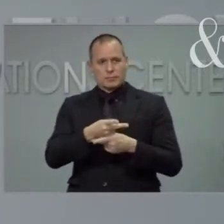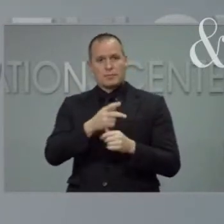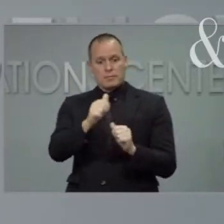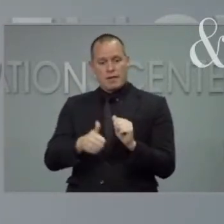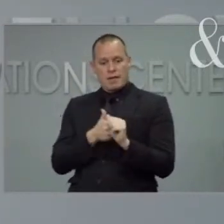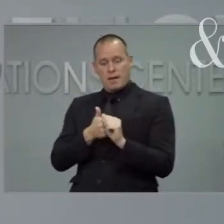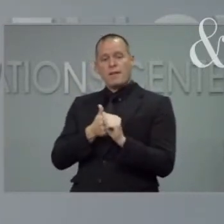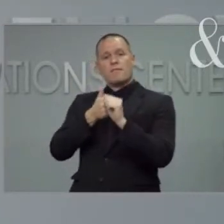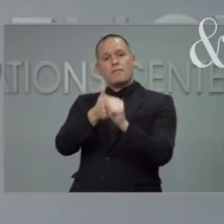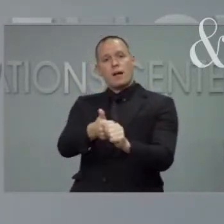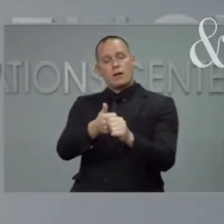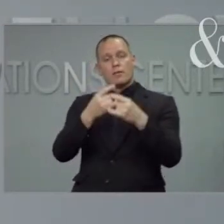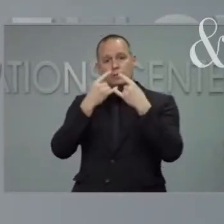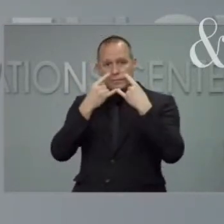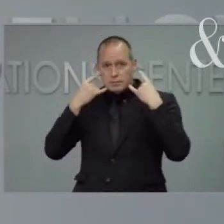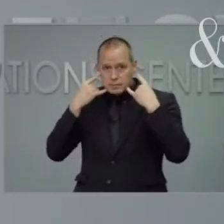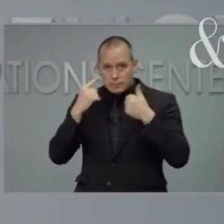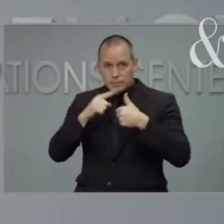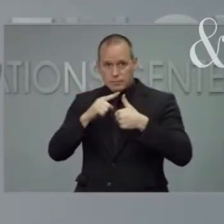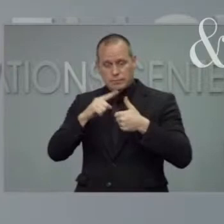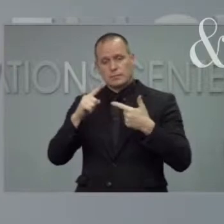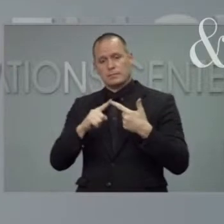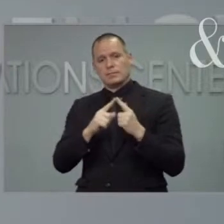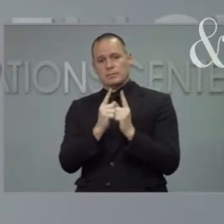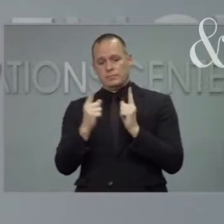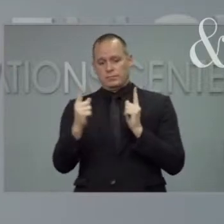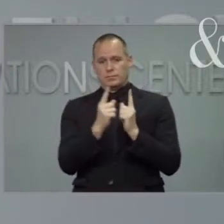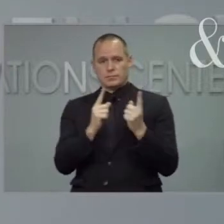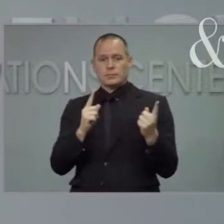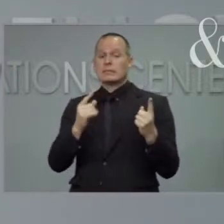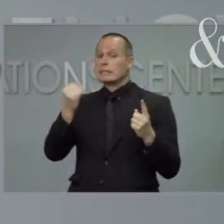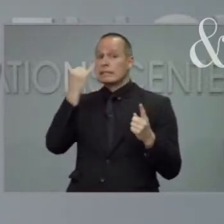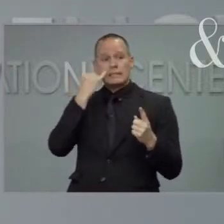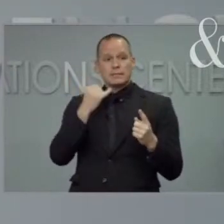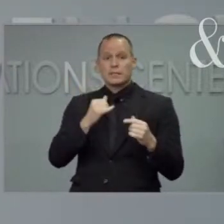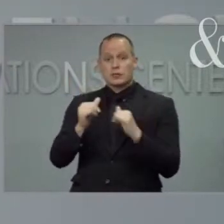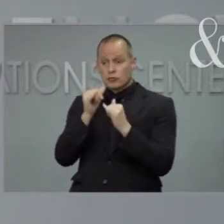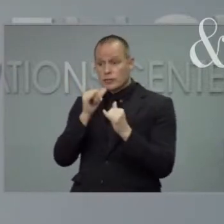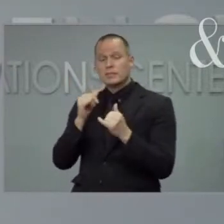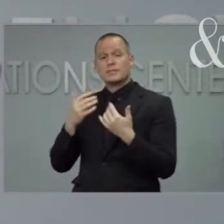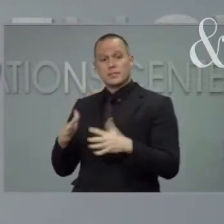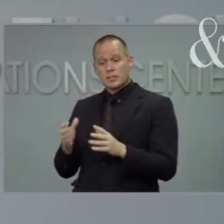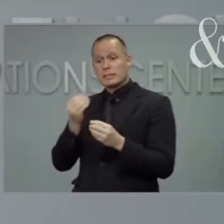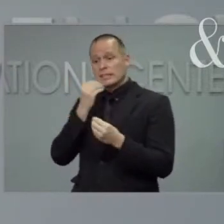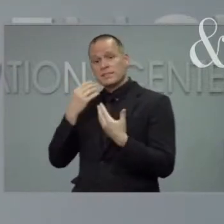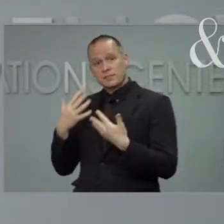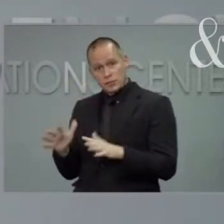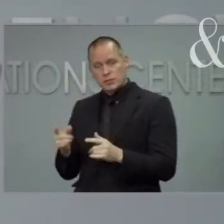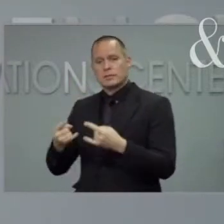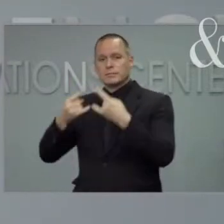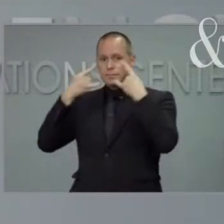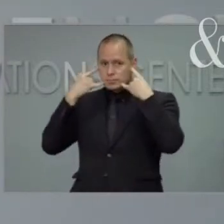safety protocols, meaning wearing your mask when you can, when you're not actively eating or drinking, and still maintaining 6